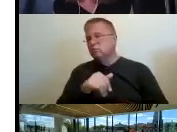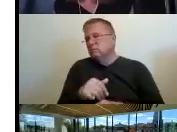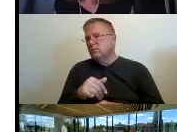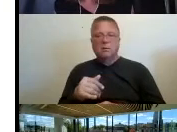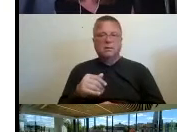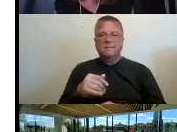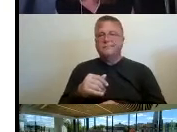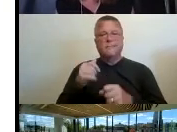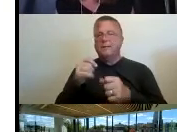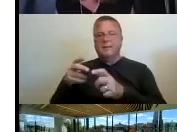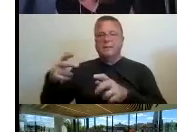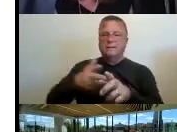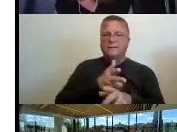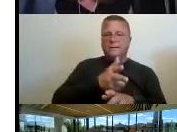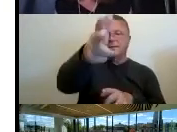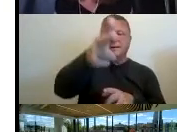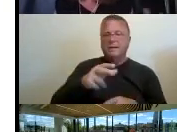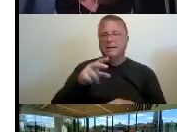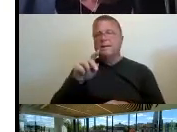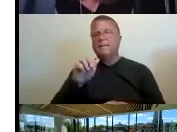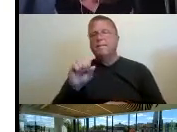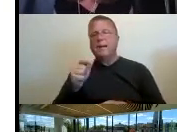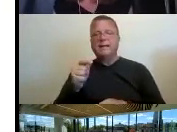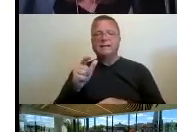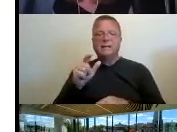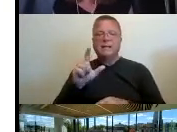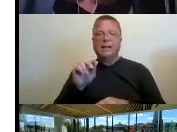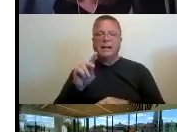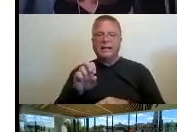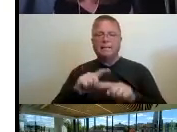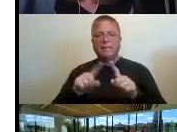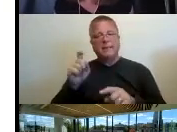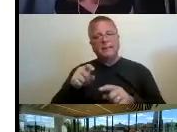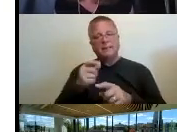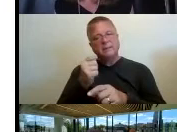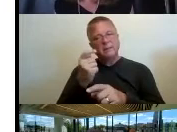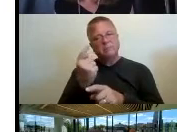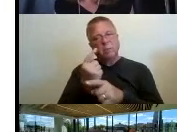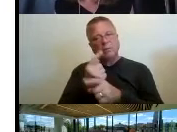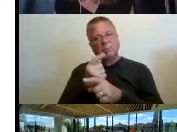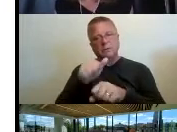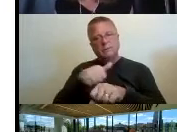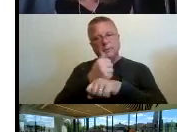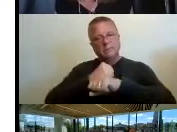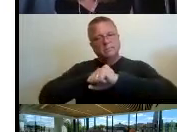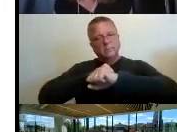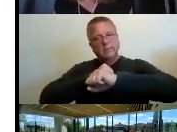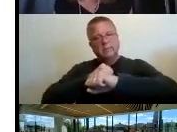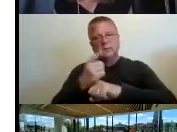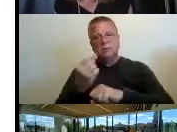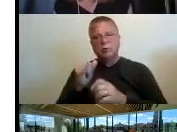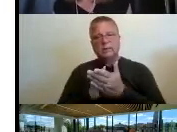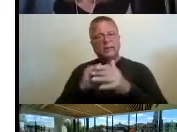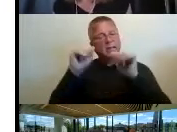a passing lane or something flying by everybody else, but it needs to be properly protected. To do that, it